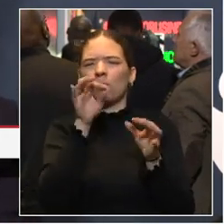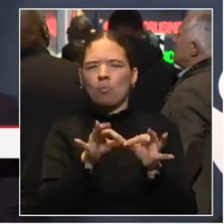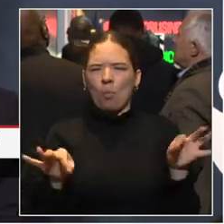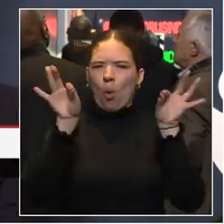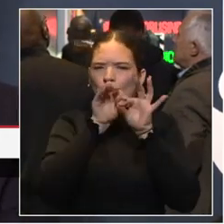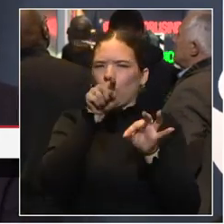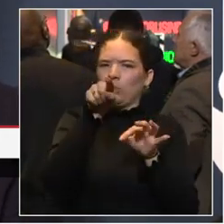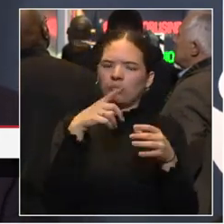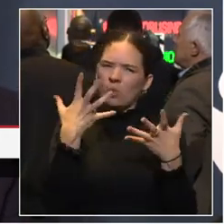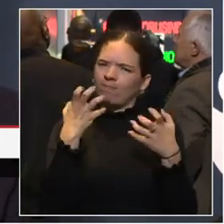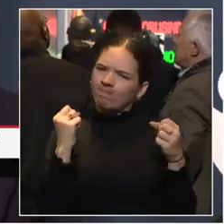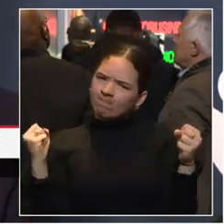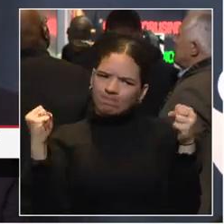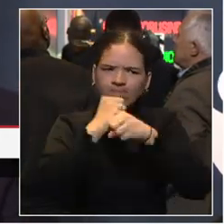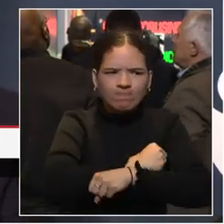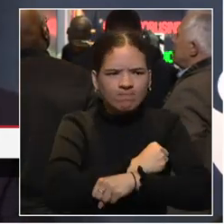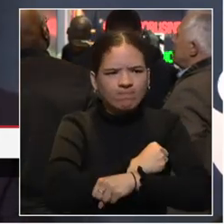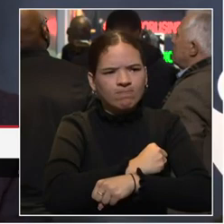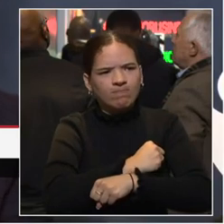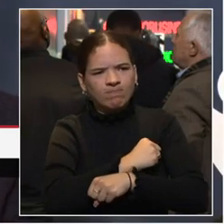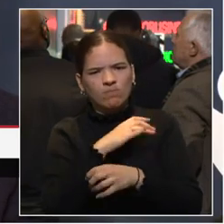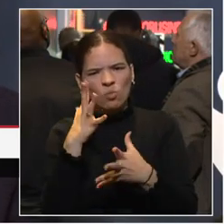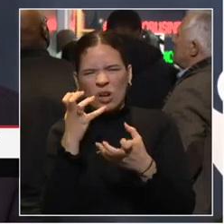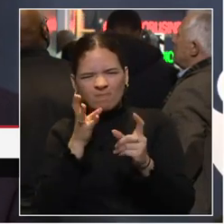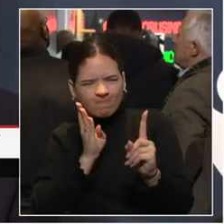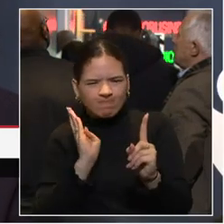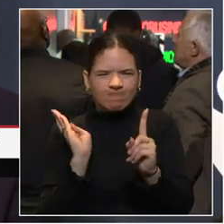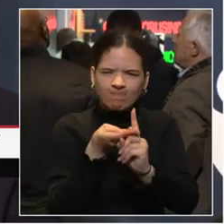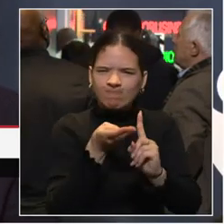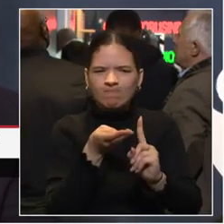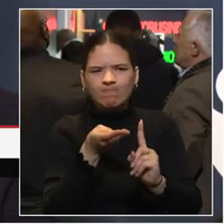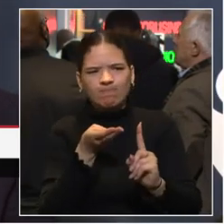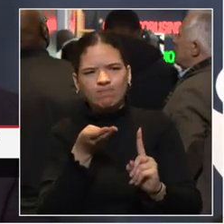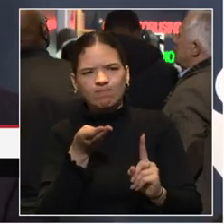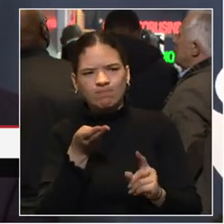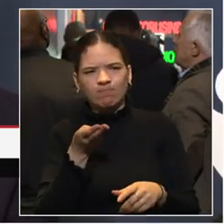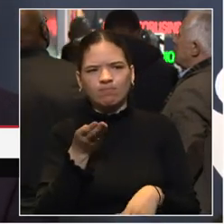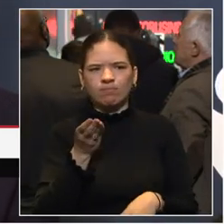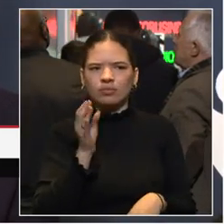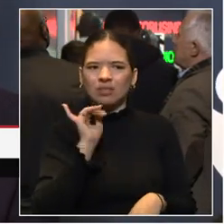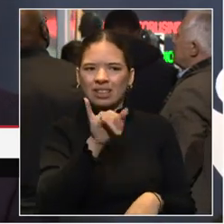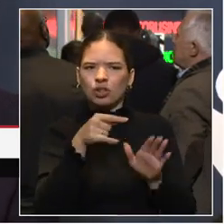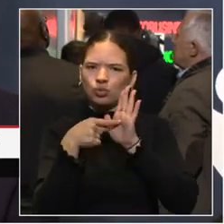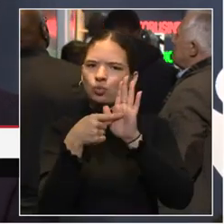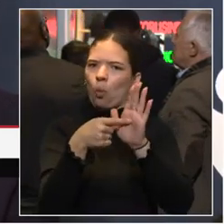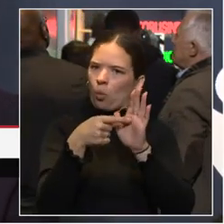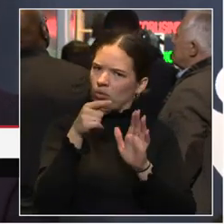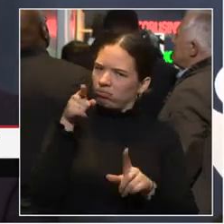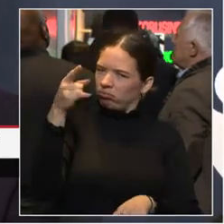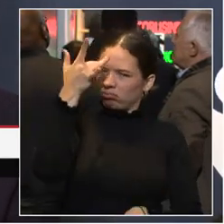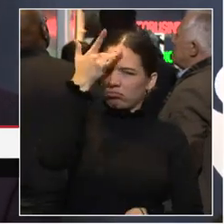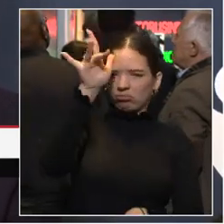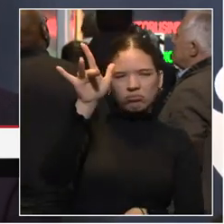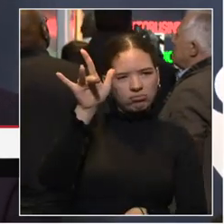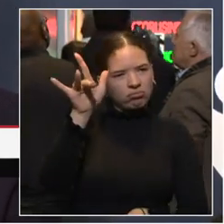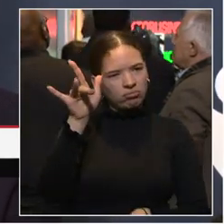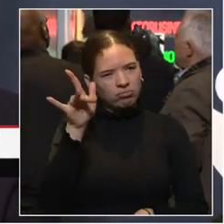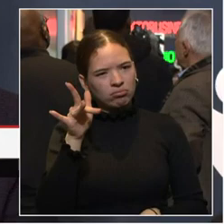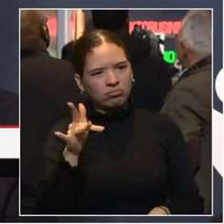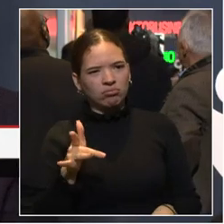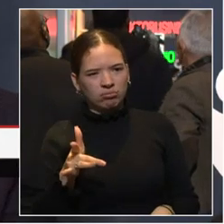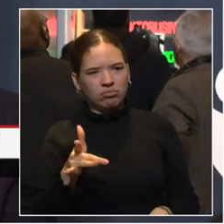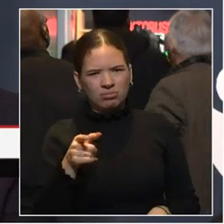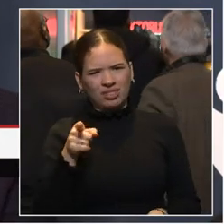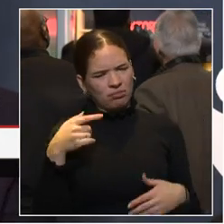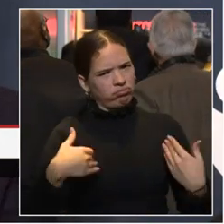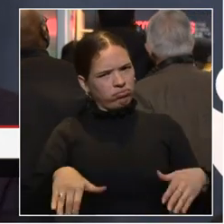person who is strategic and smart, and who will at the end of the day win. All right, so